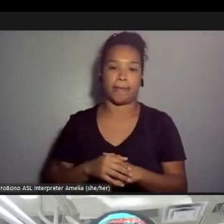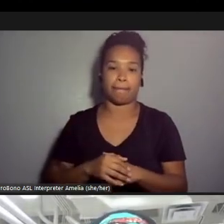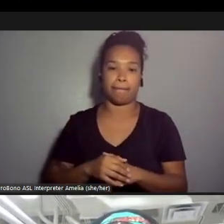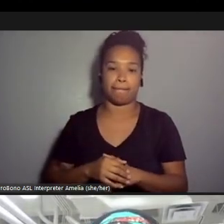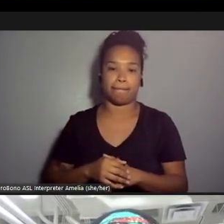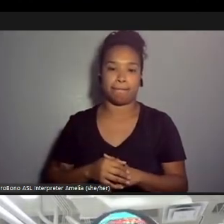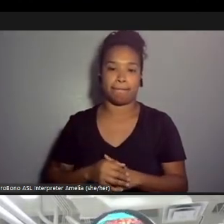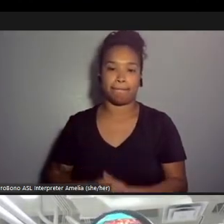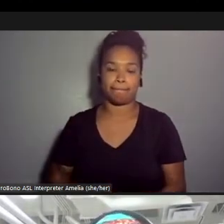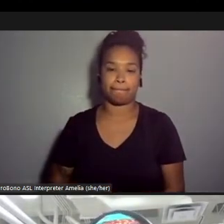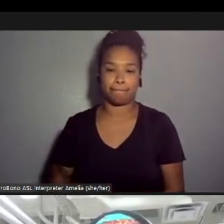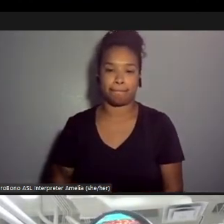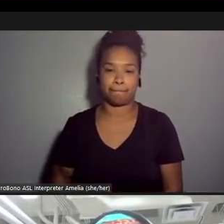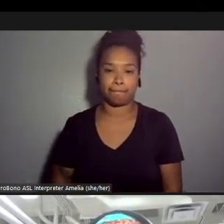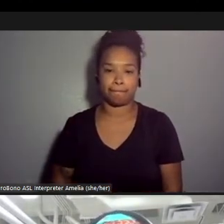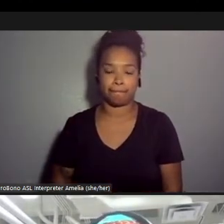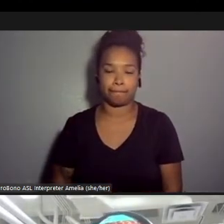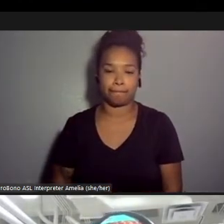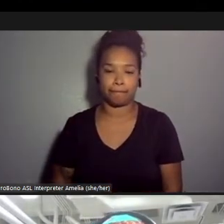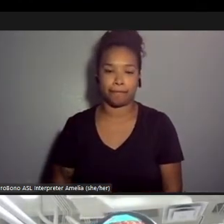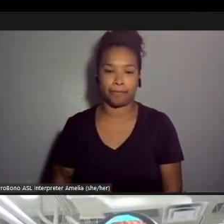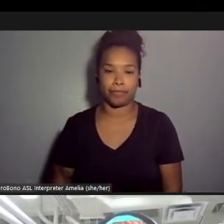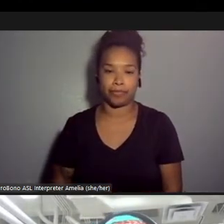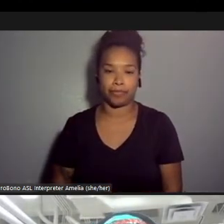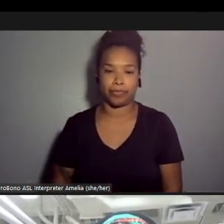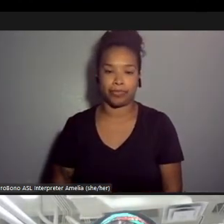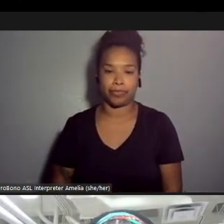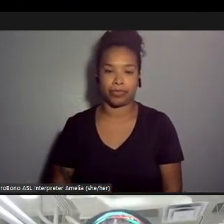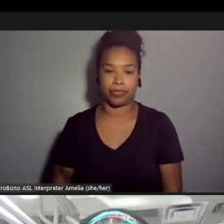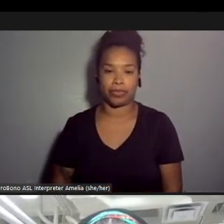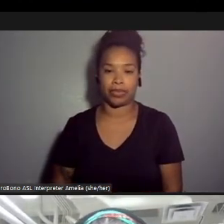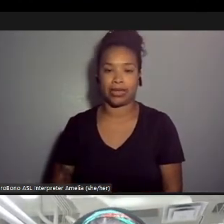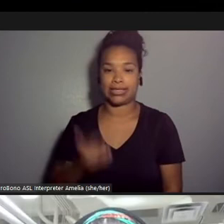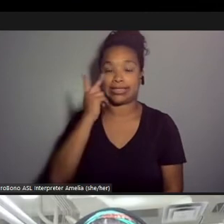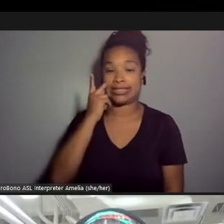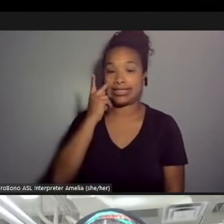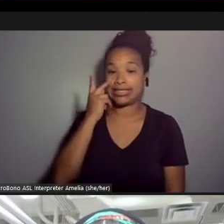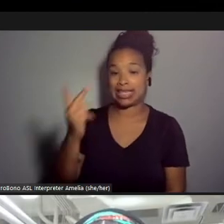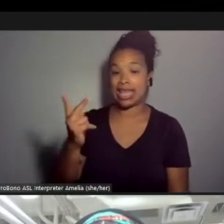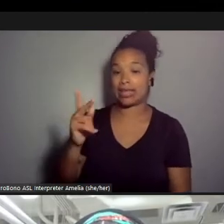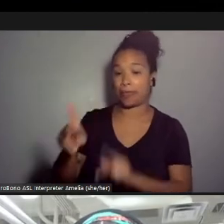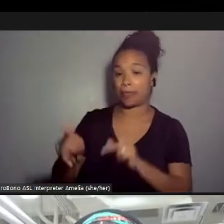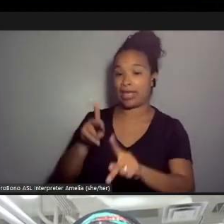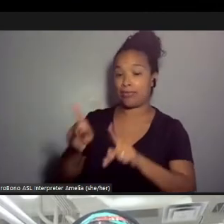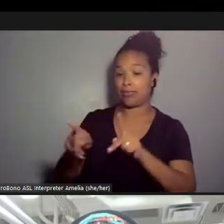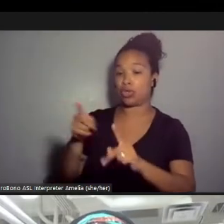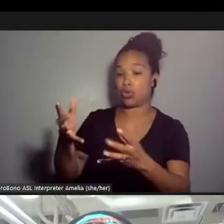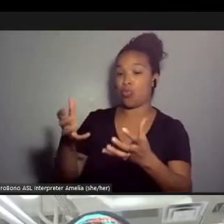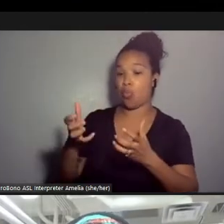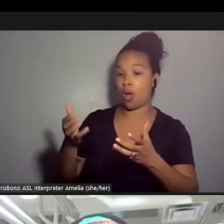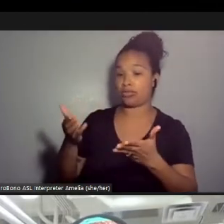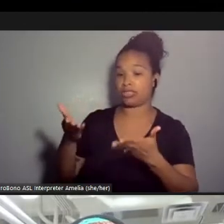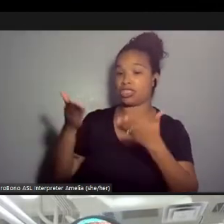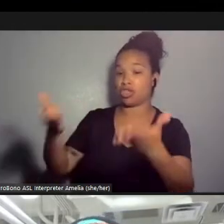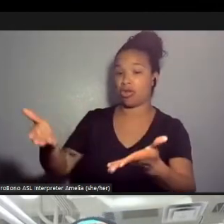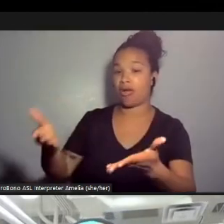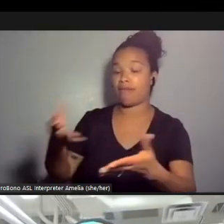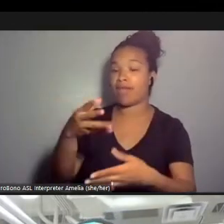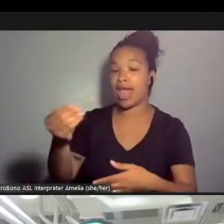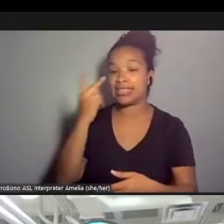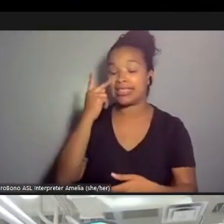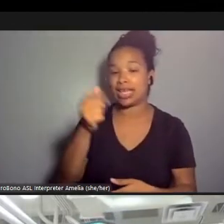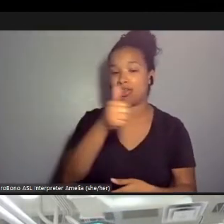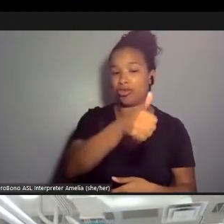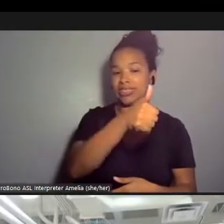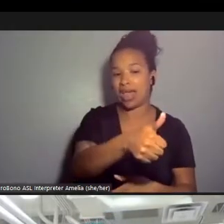seeing the people it is that you're saying you want to serve, and seeing yourself in that